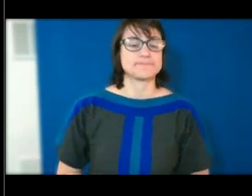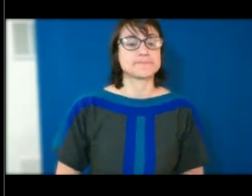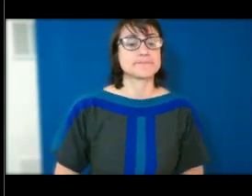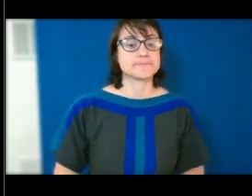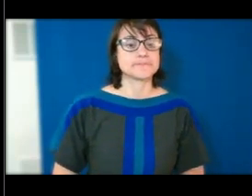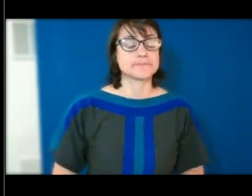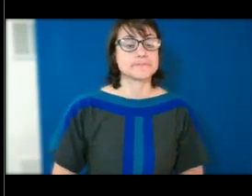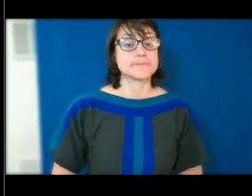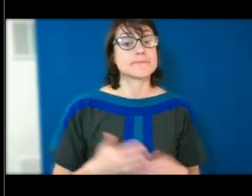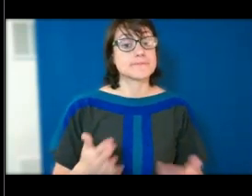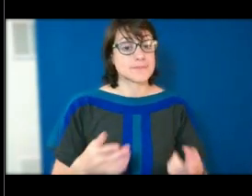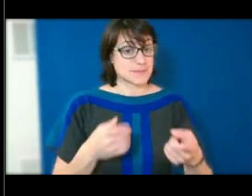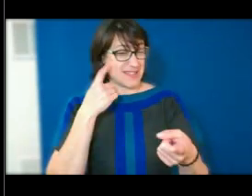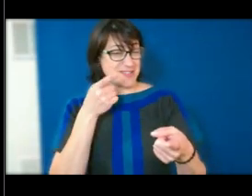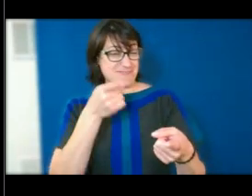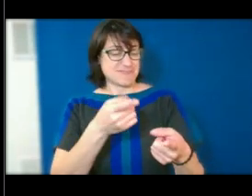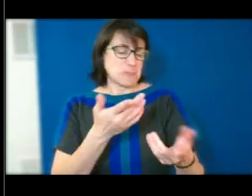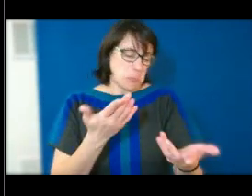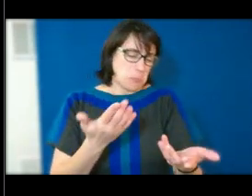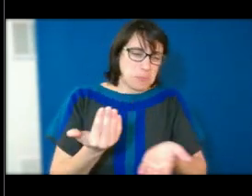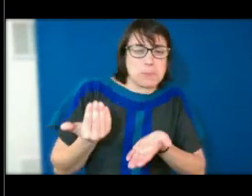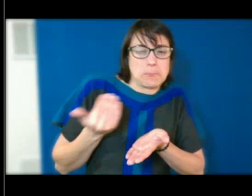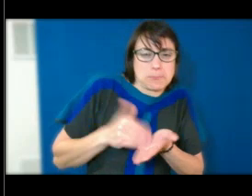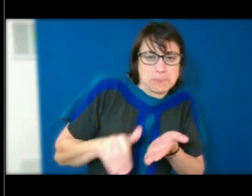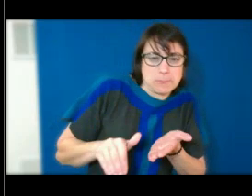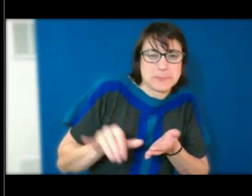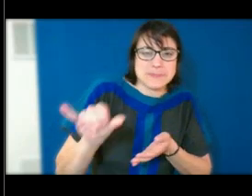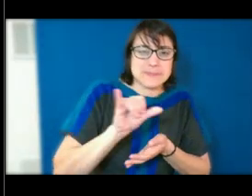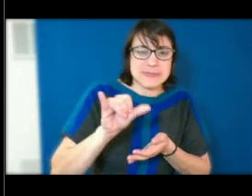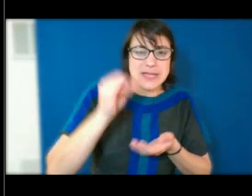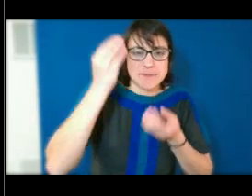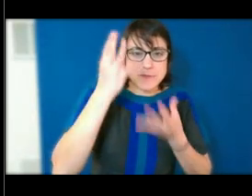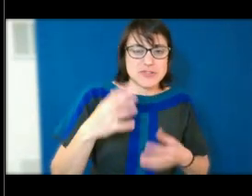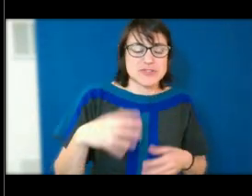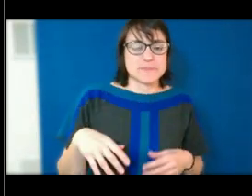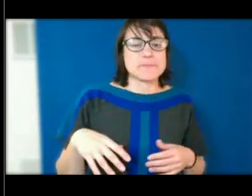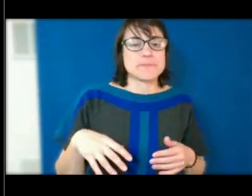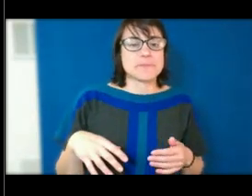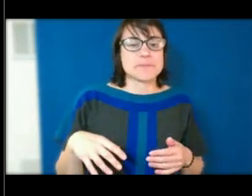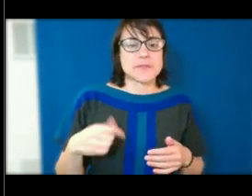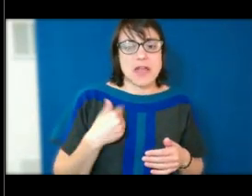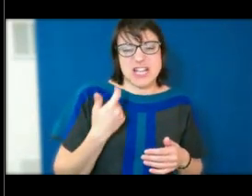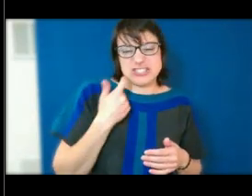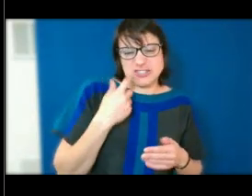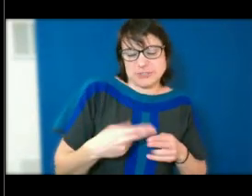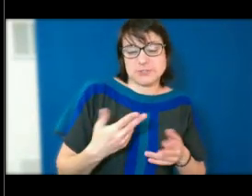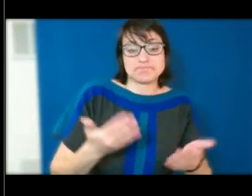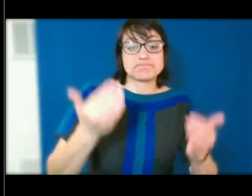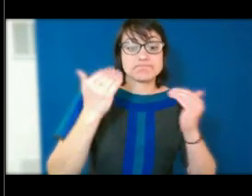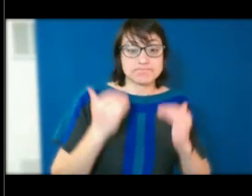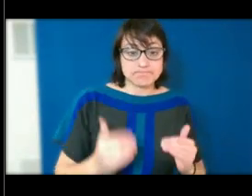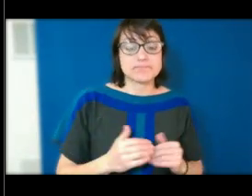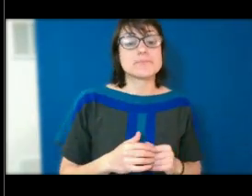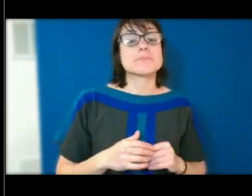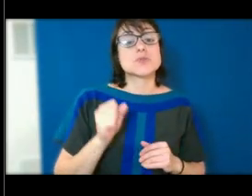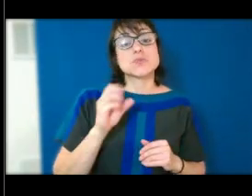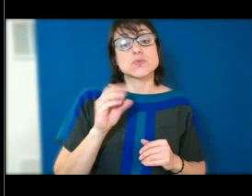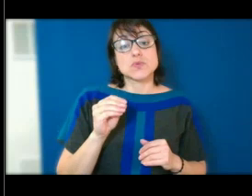So I think this is just a repetition of what I just said. We can go on to the next. So public-private